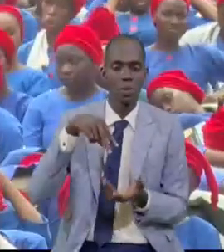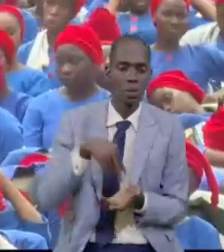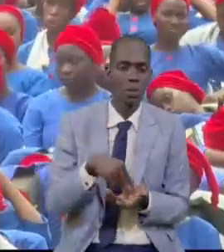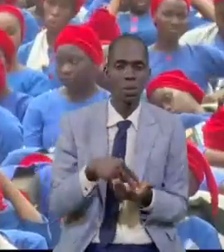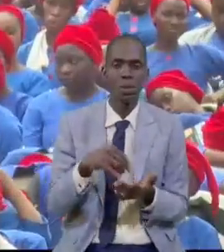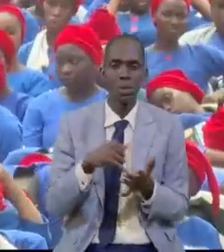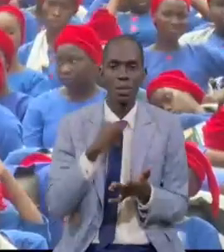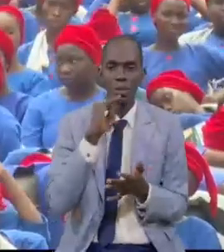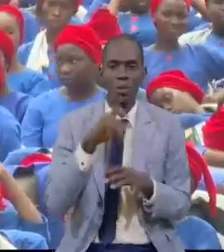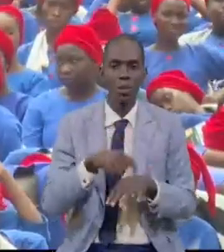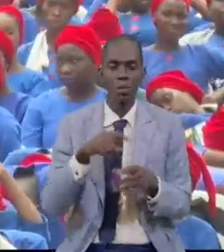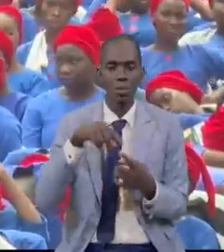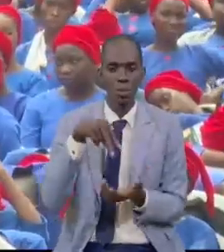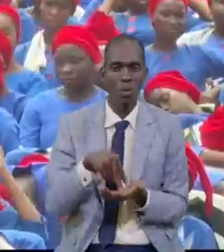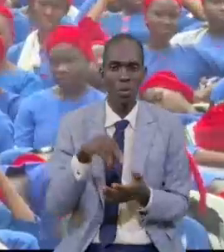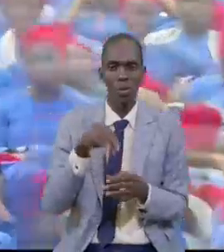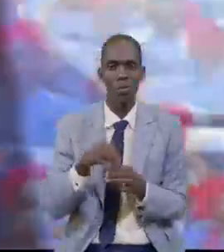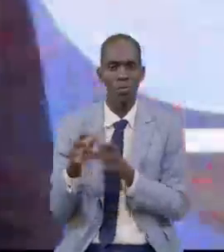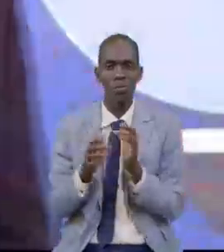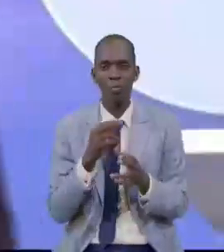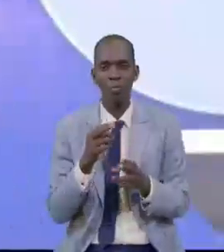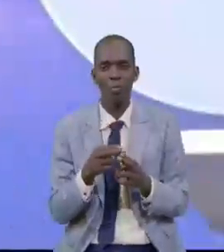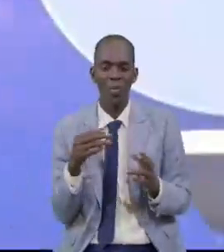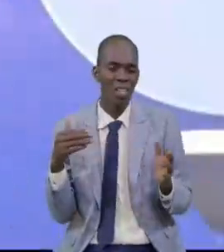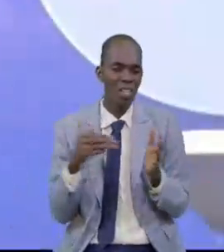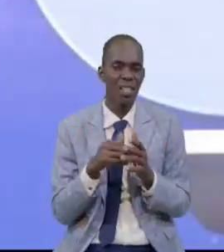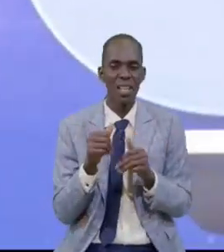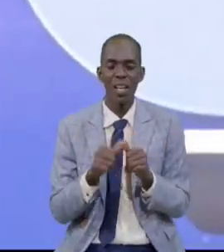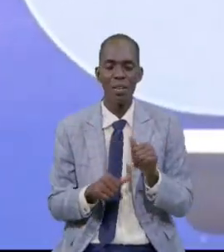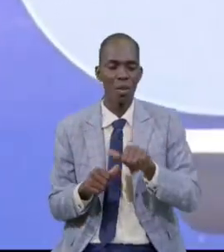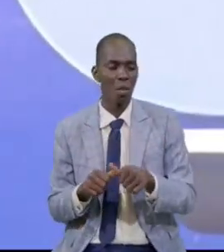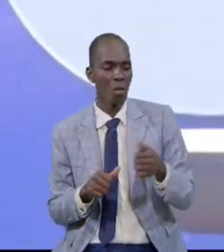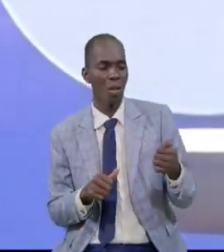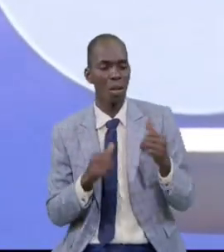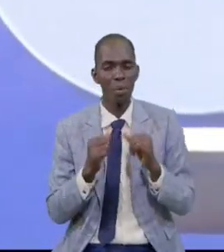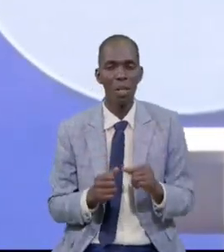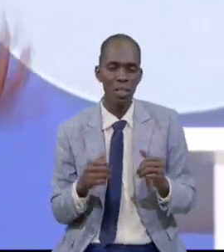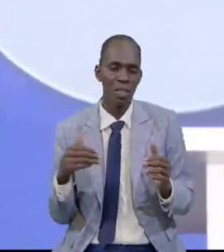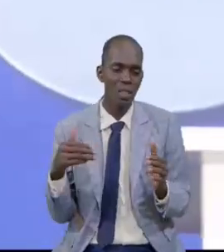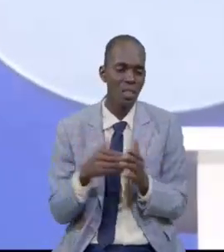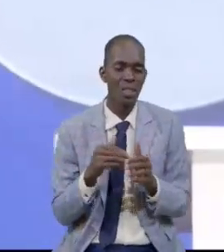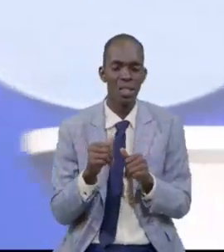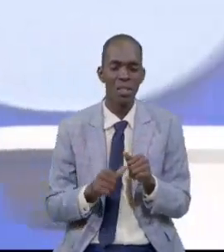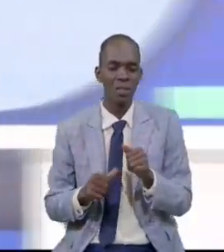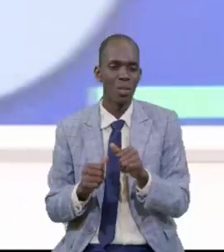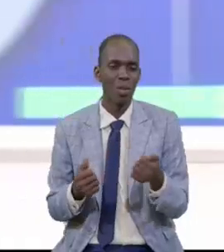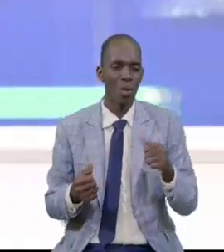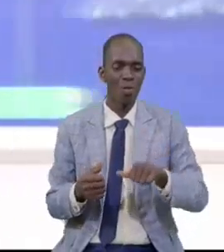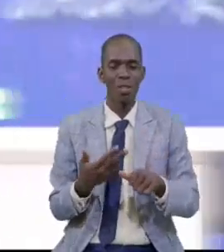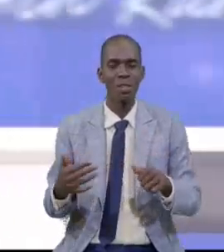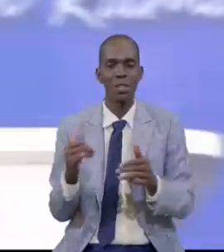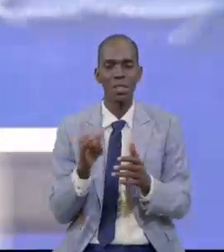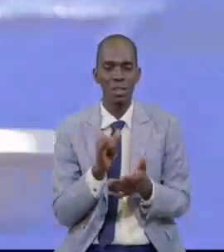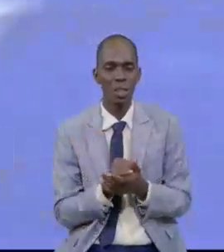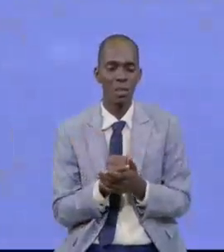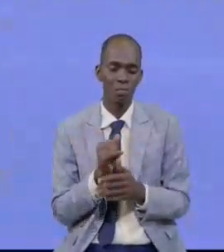power, against every other thing that knocked us down in the past, our time has